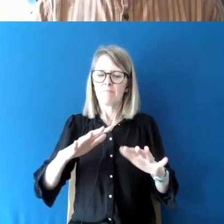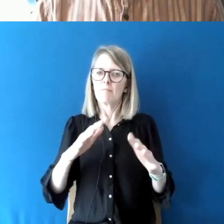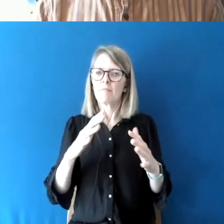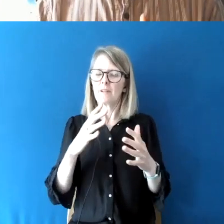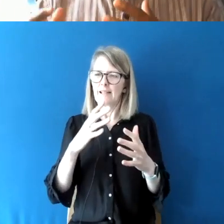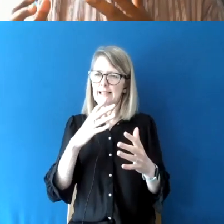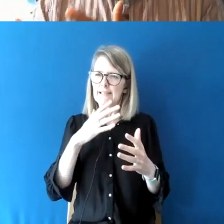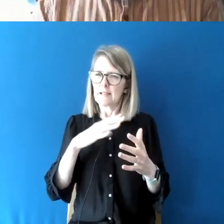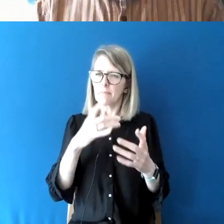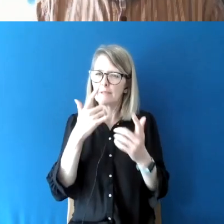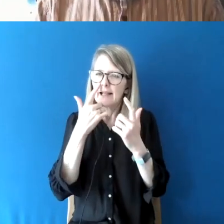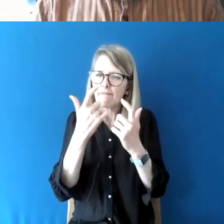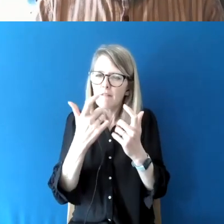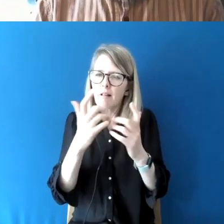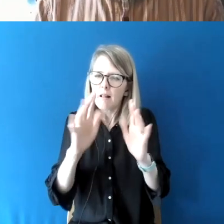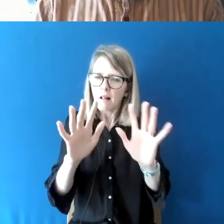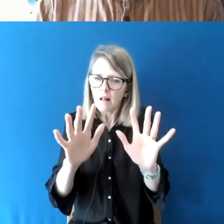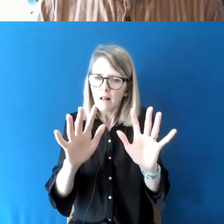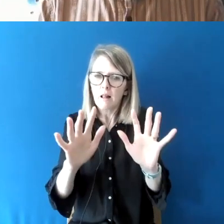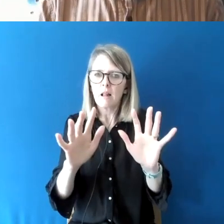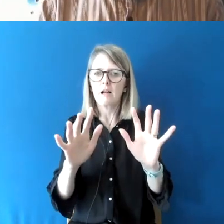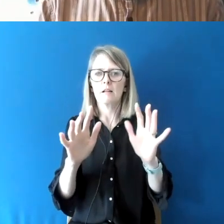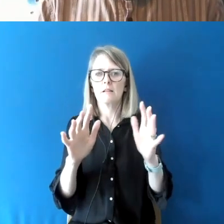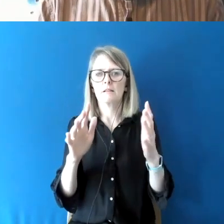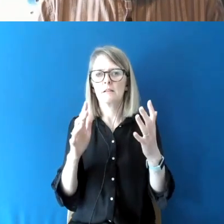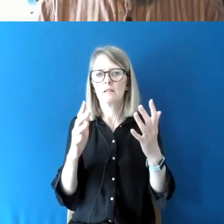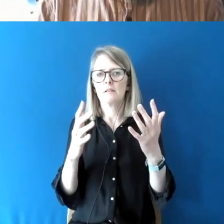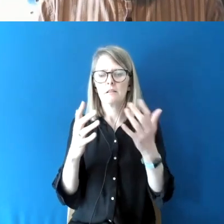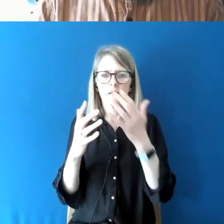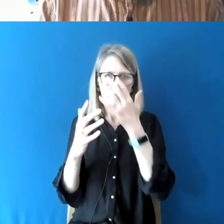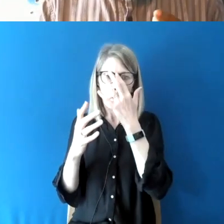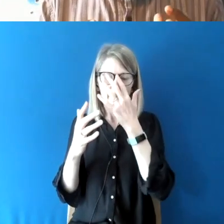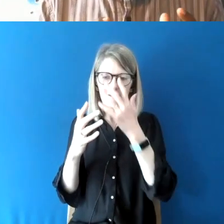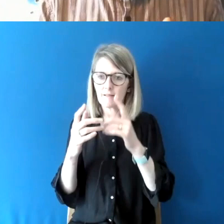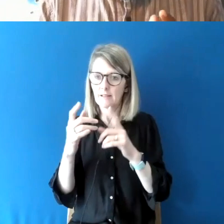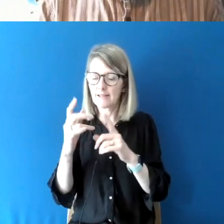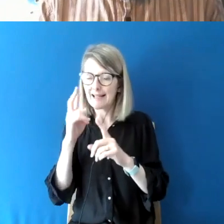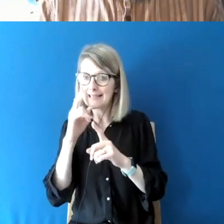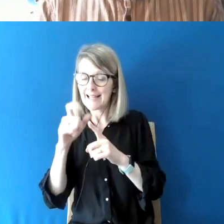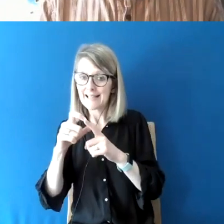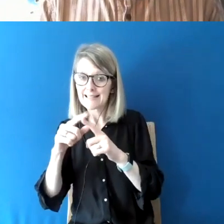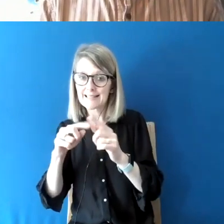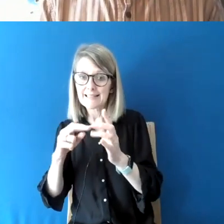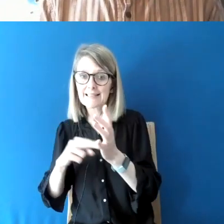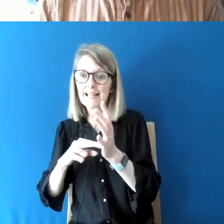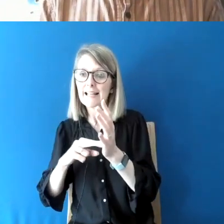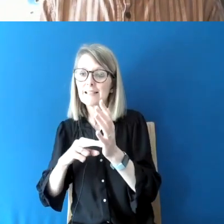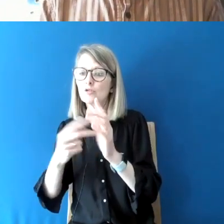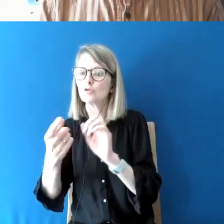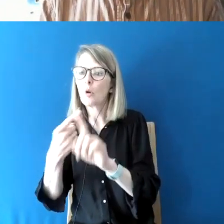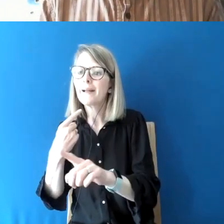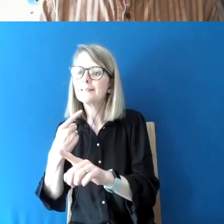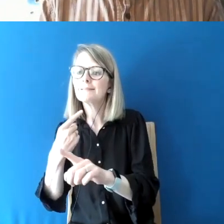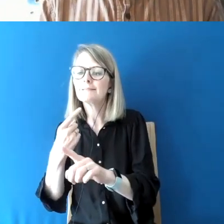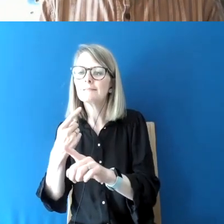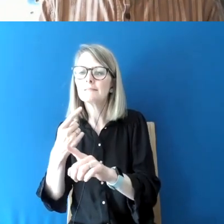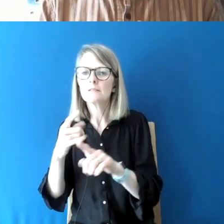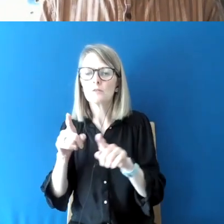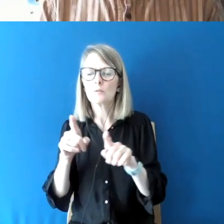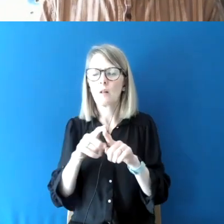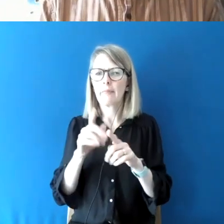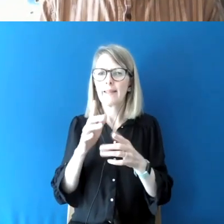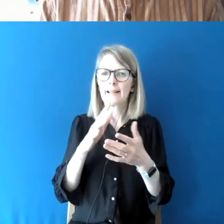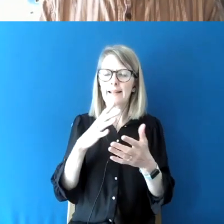and I see Dean's comment as well, because there needs to be a deep sense